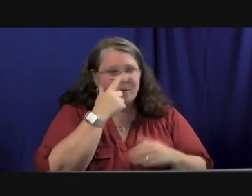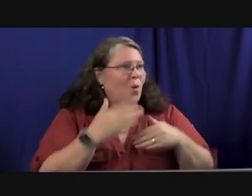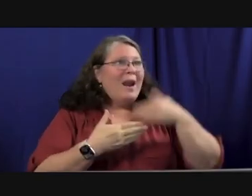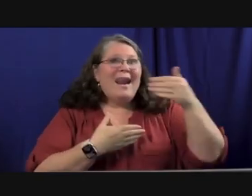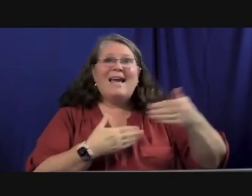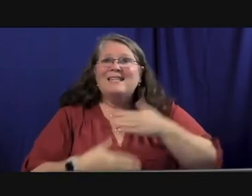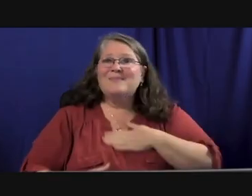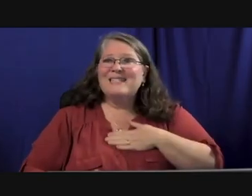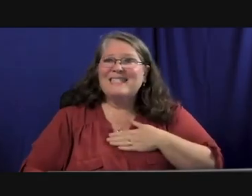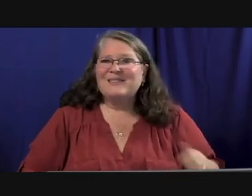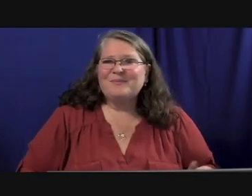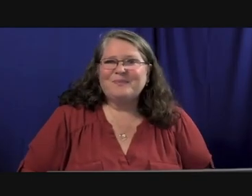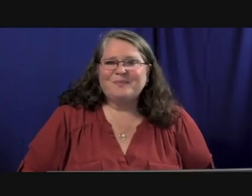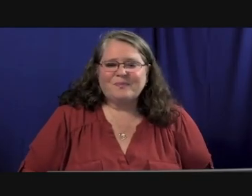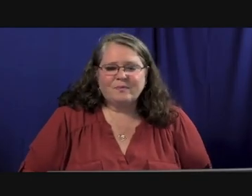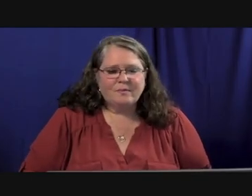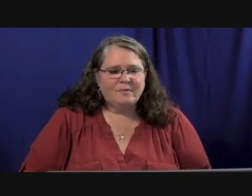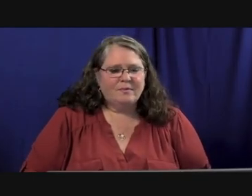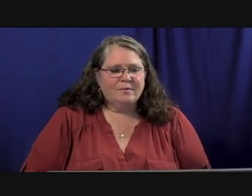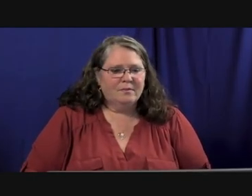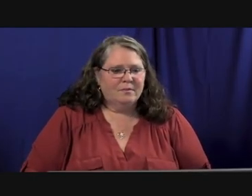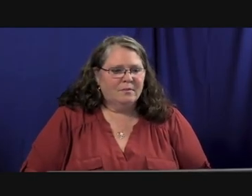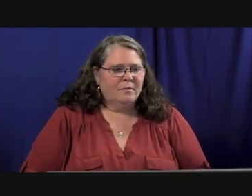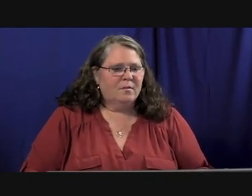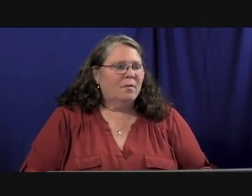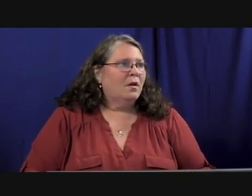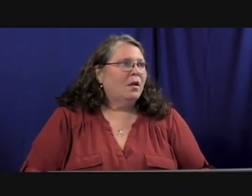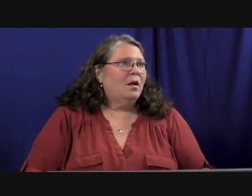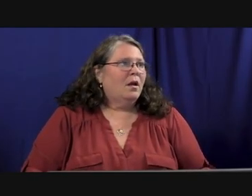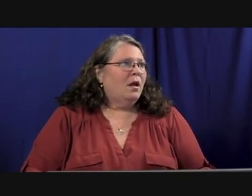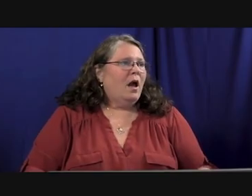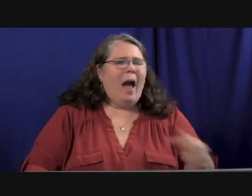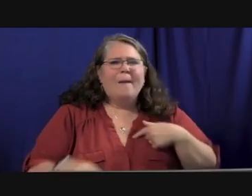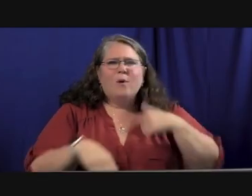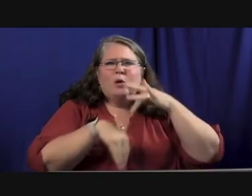We're going to keep on going with it. Can we go to the next slide, please?